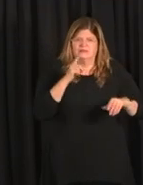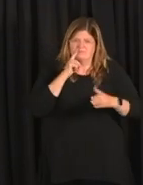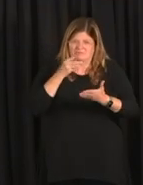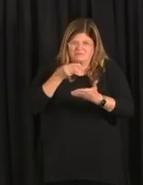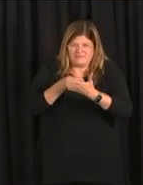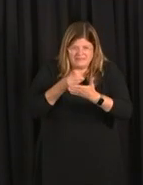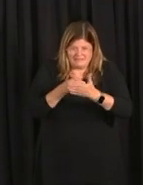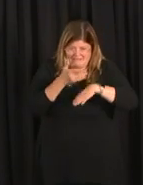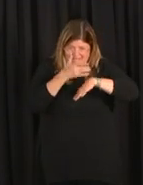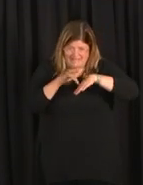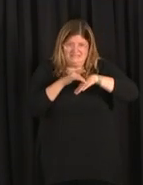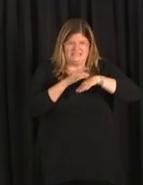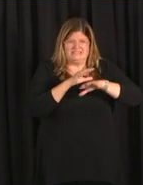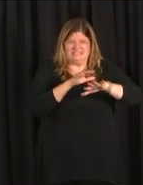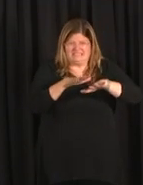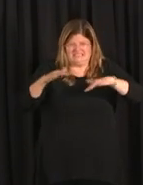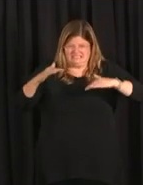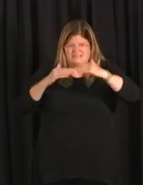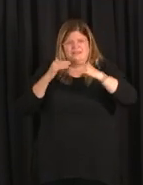available.